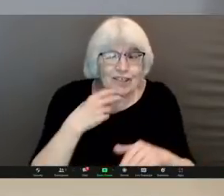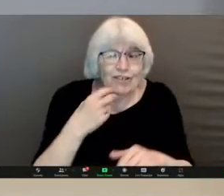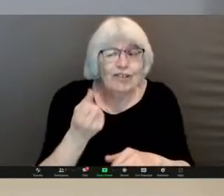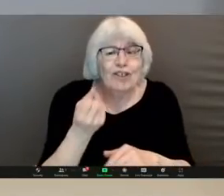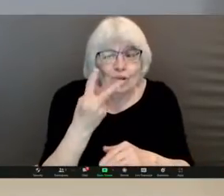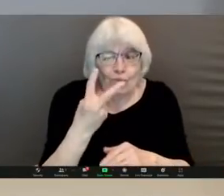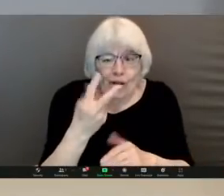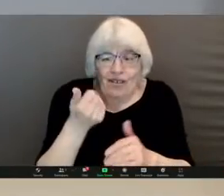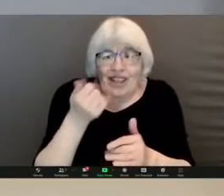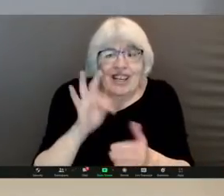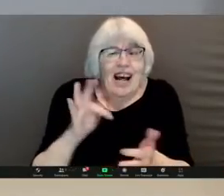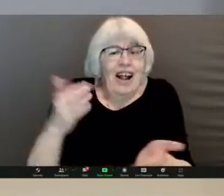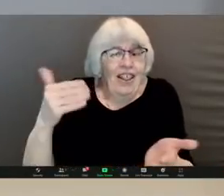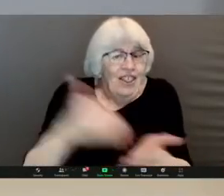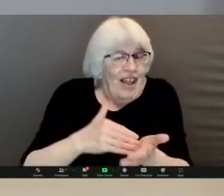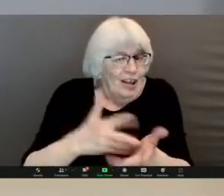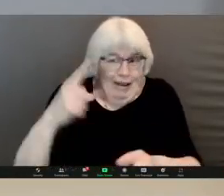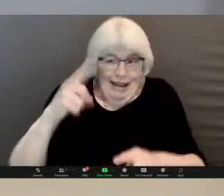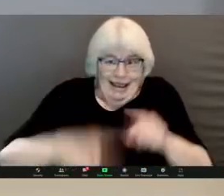of